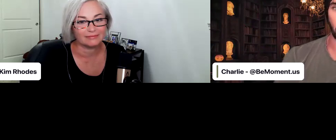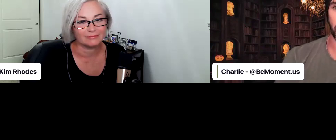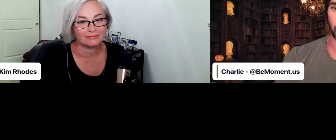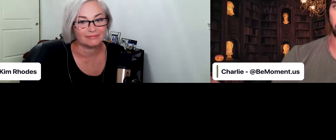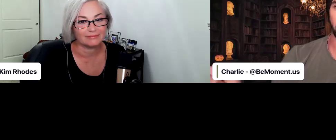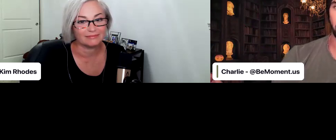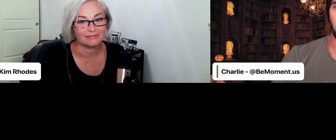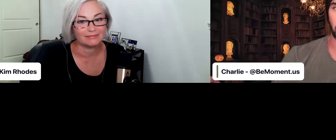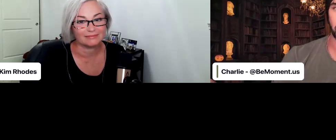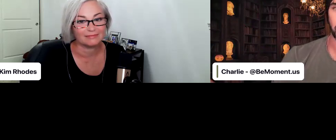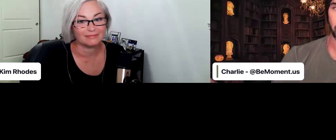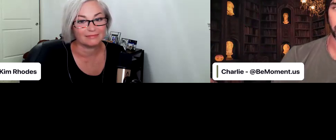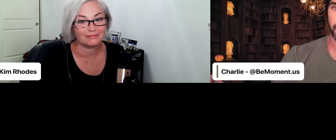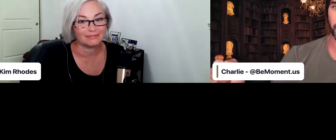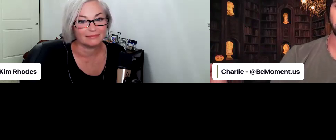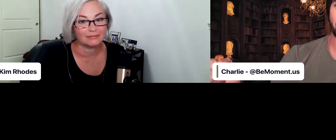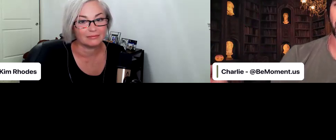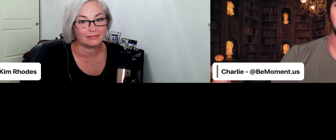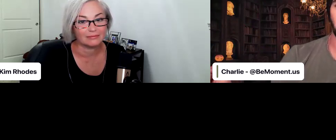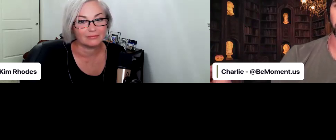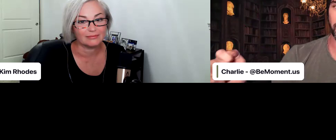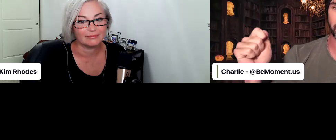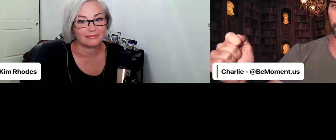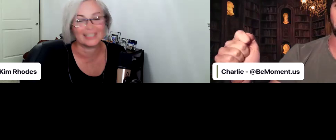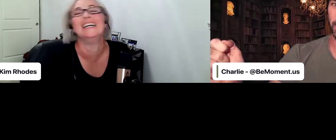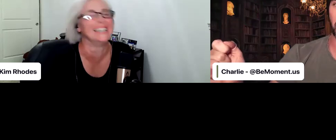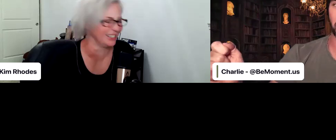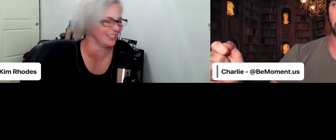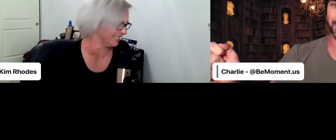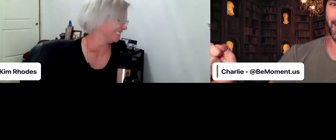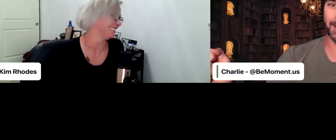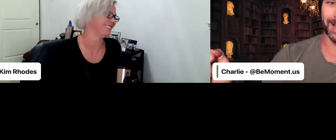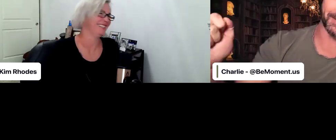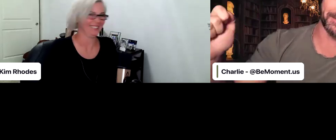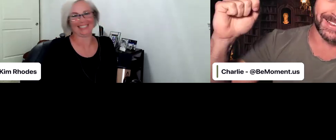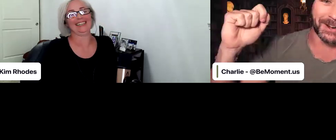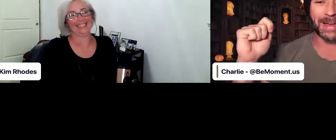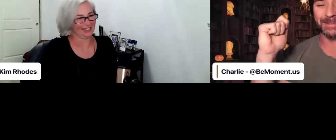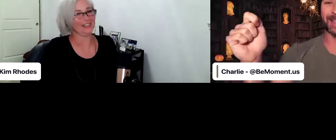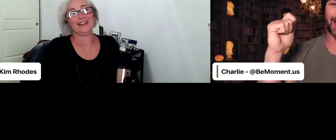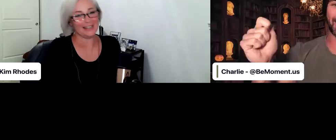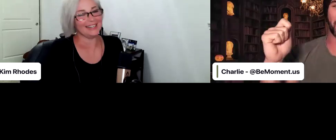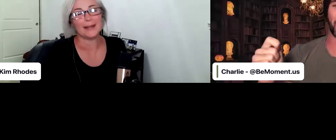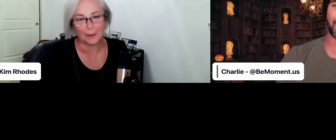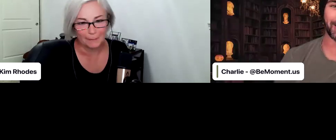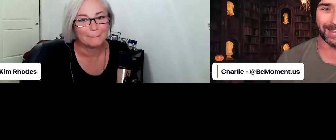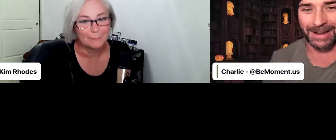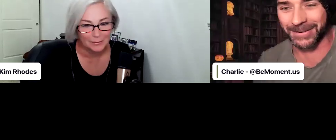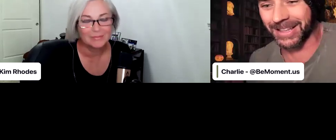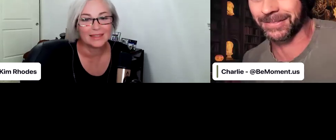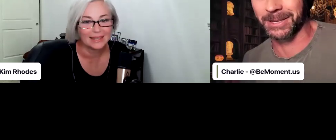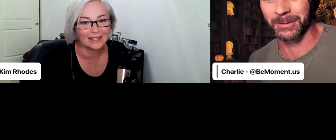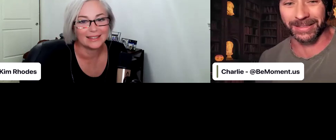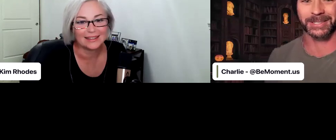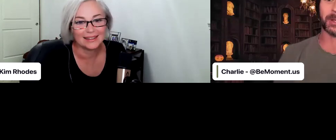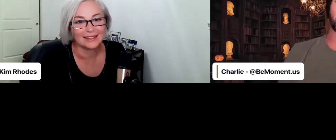to go around ringing a bell because I'm just that asshole who's going to ring a bell all the time. Like, imagine being that annoying in the